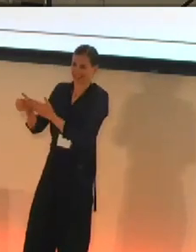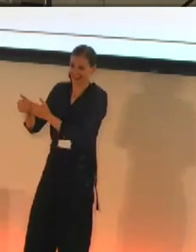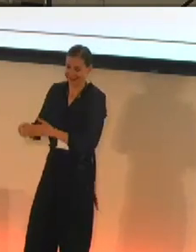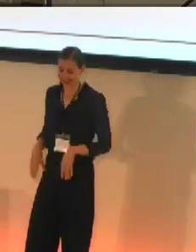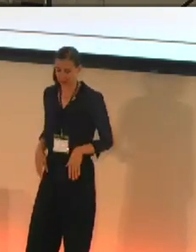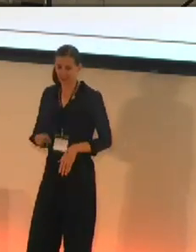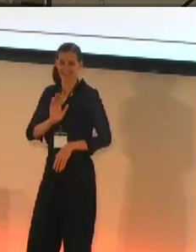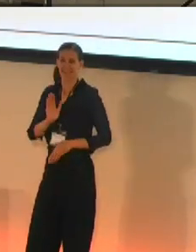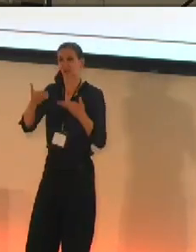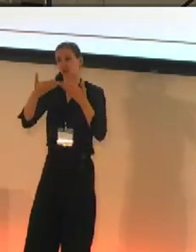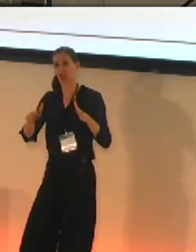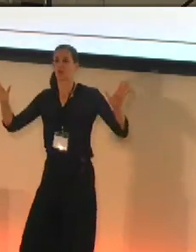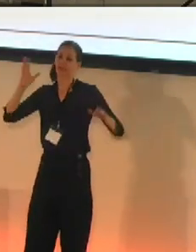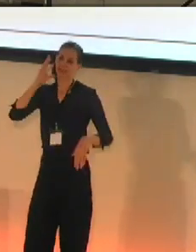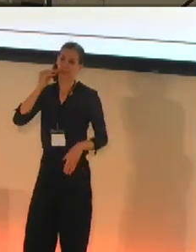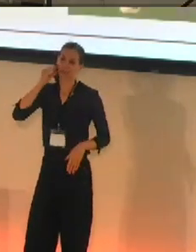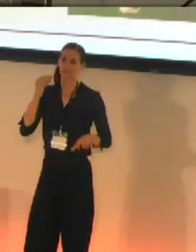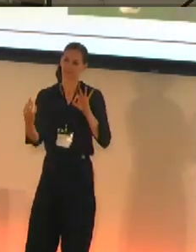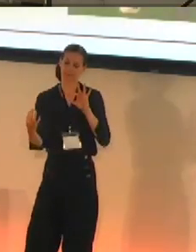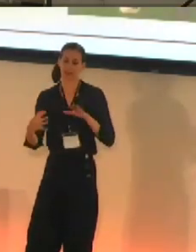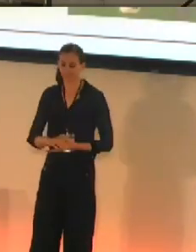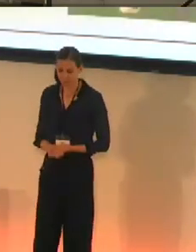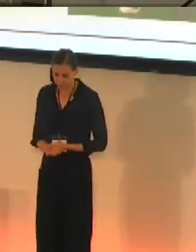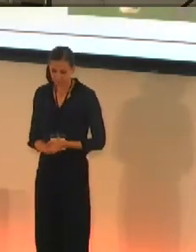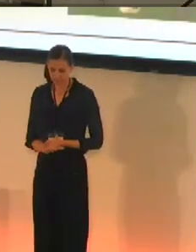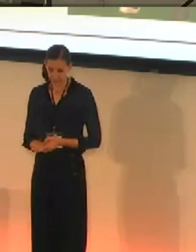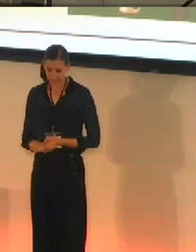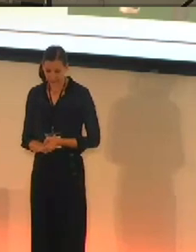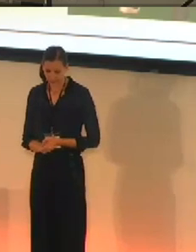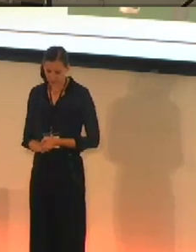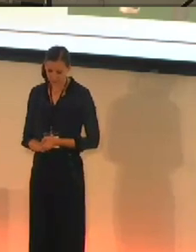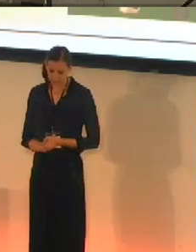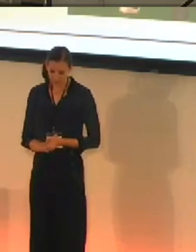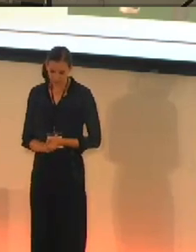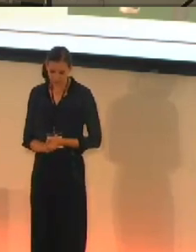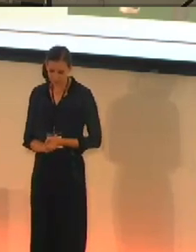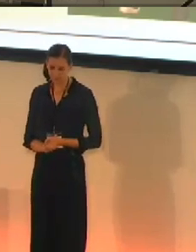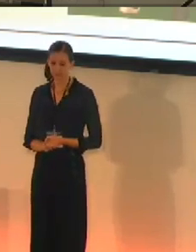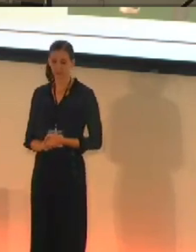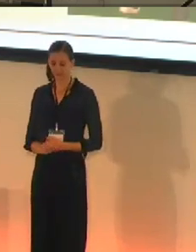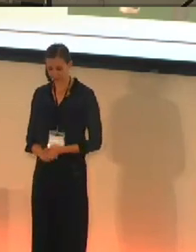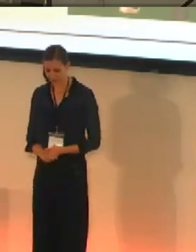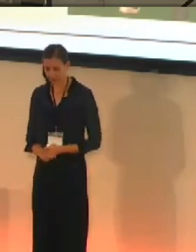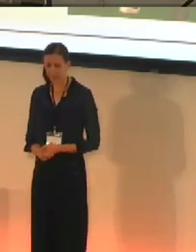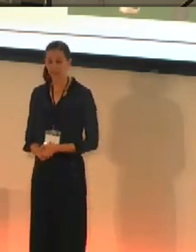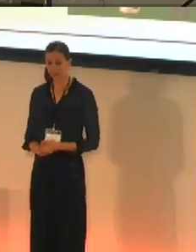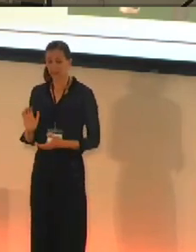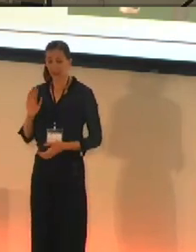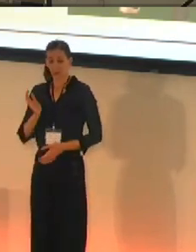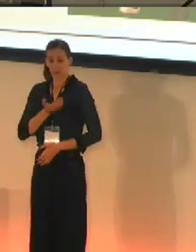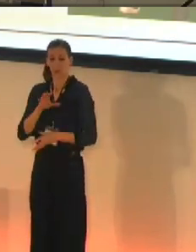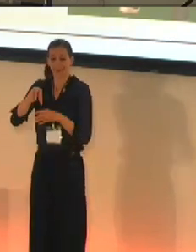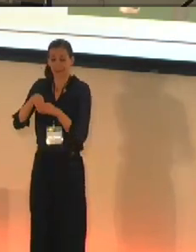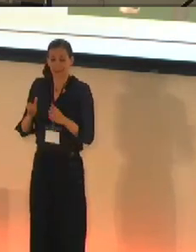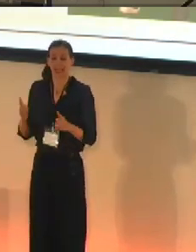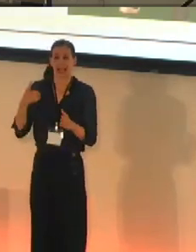that they had on their experience with the guide. So first, our participants had some very strong ideas about one thing that